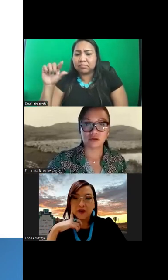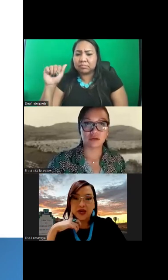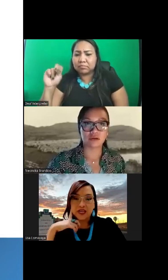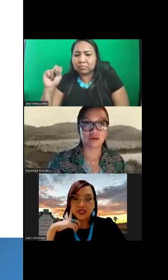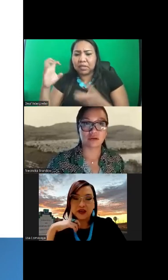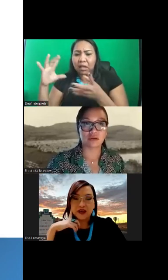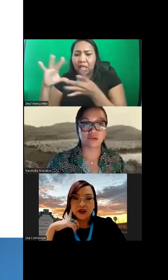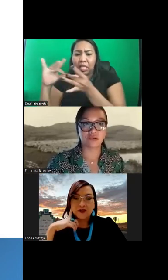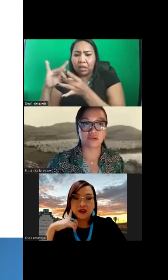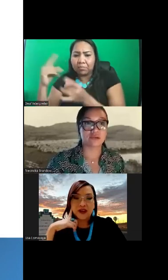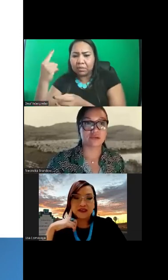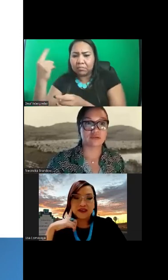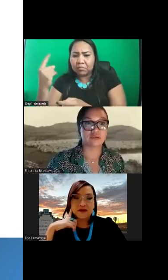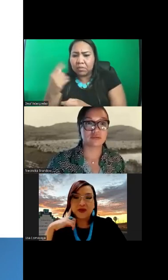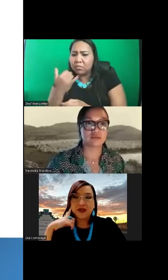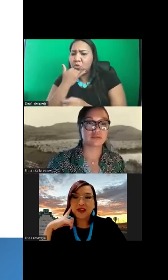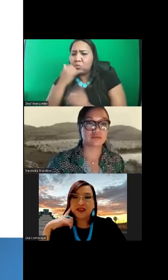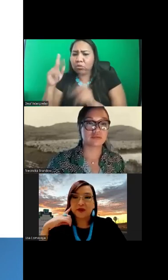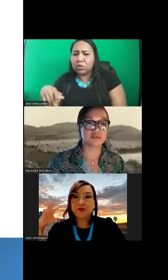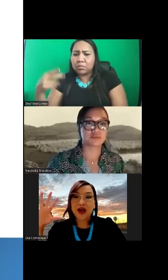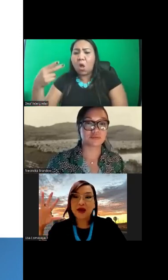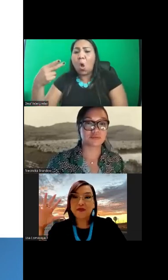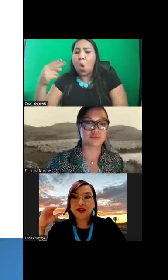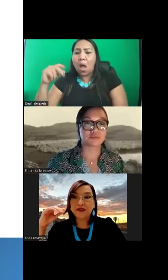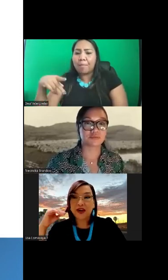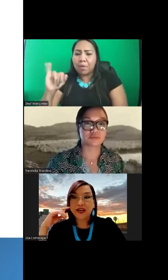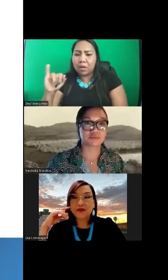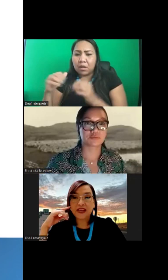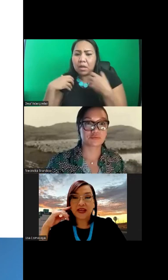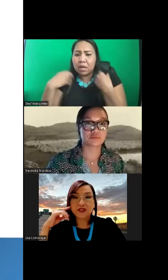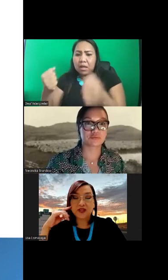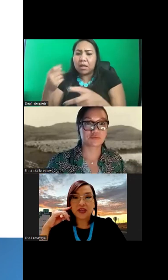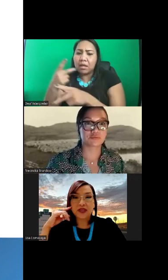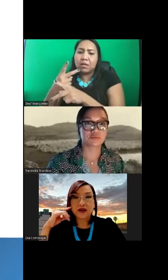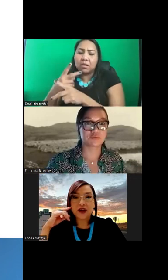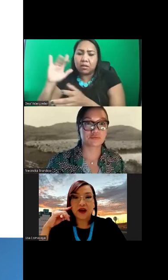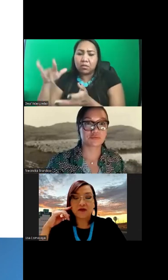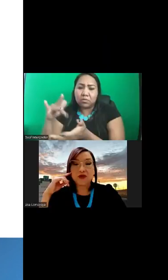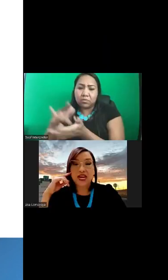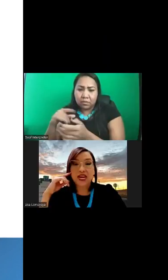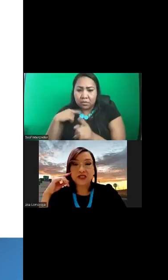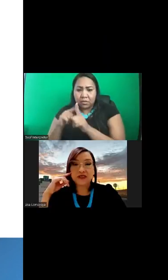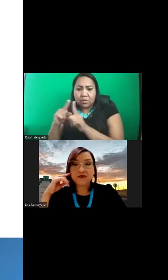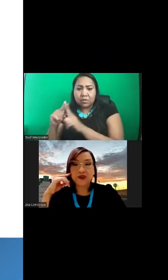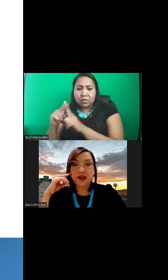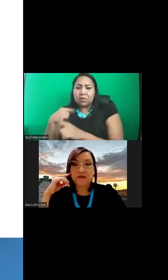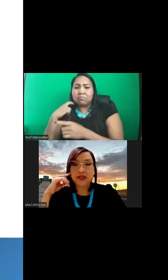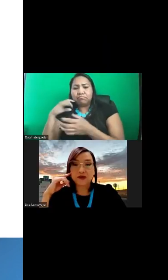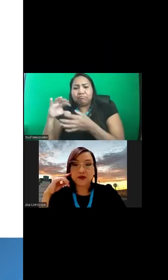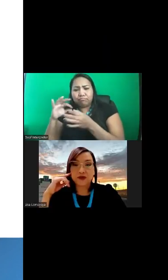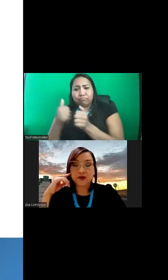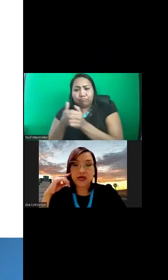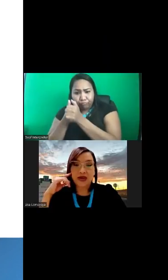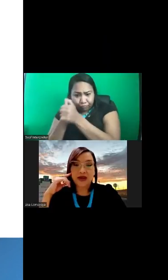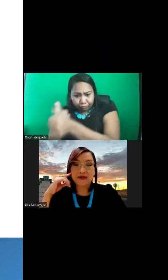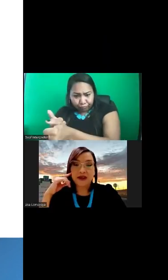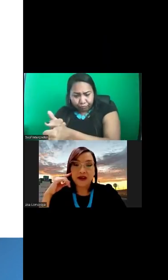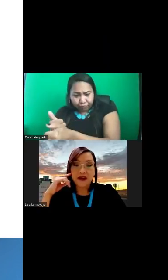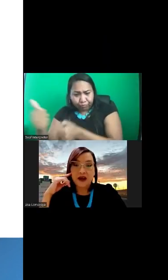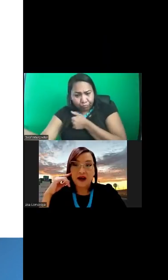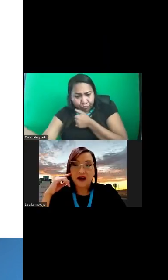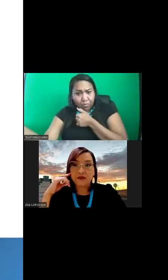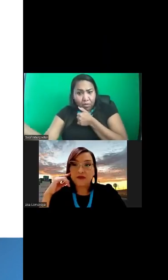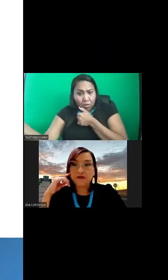remote location. So a lot of times we are like the prime pick for anybody that's doing their rotations for like med school,